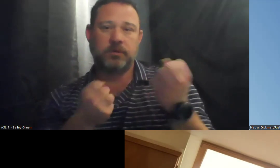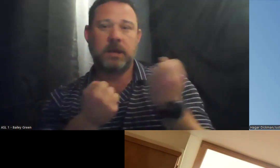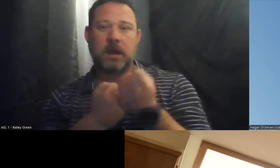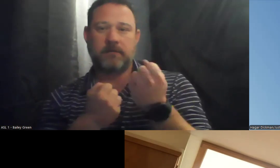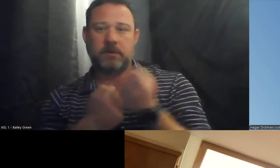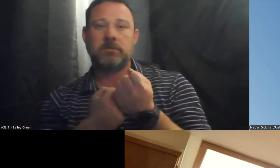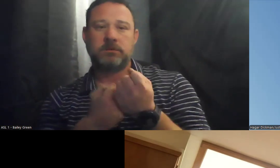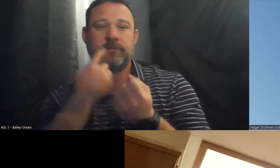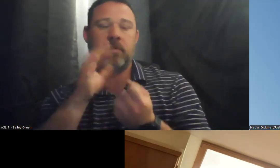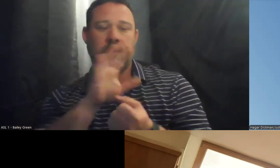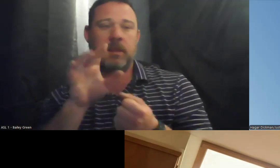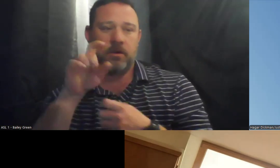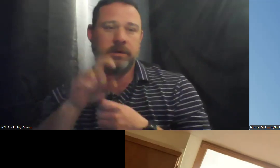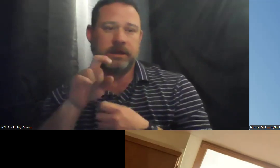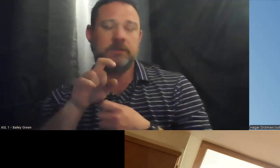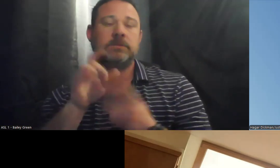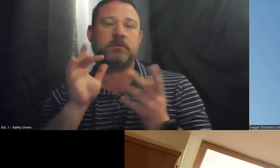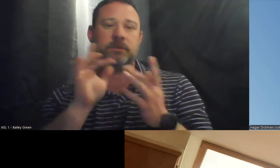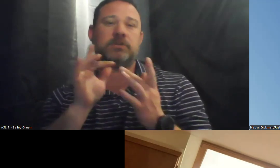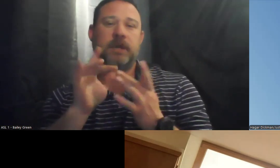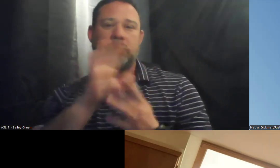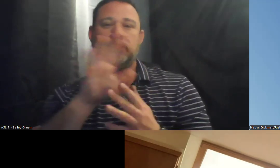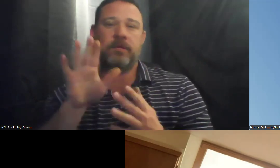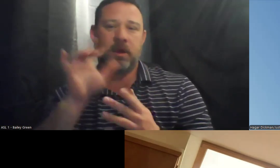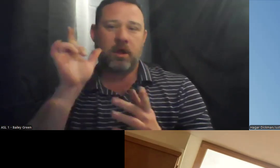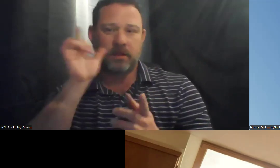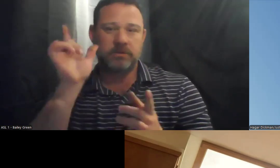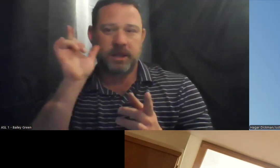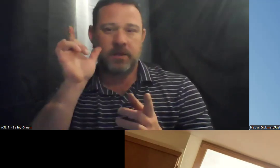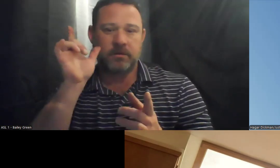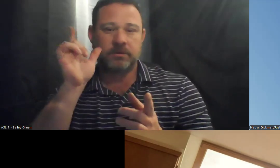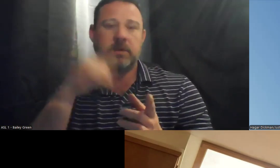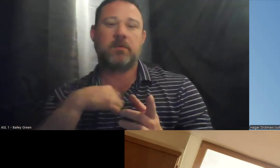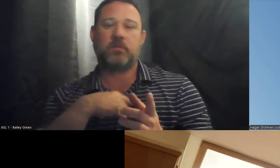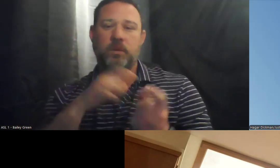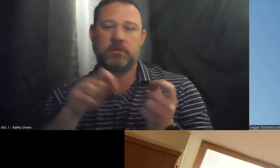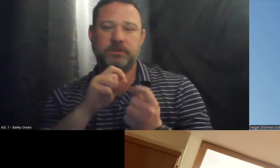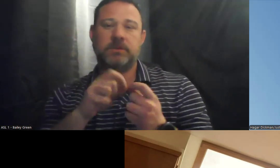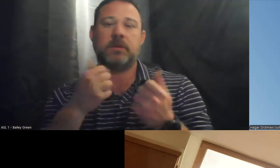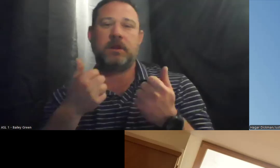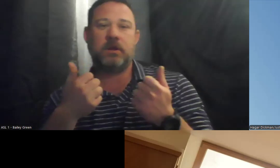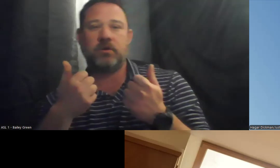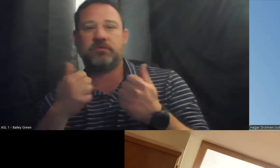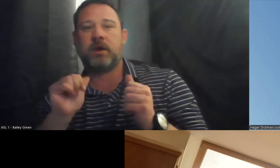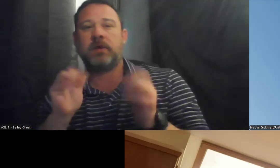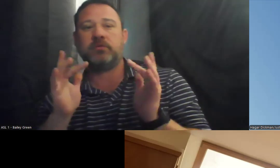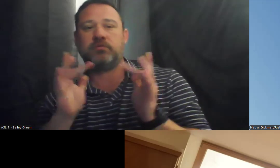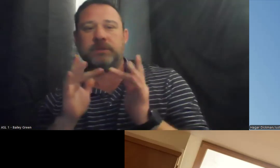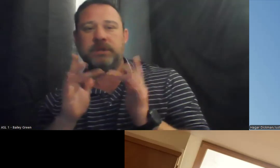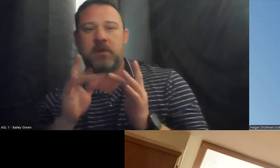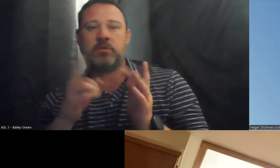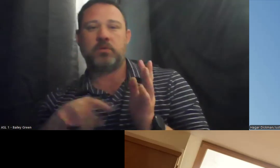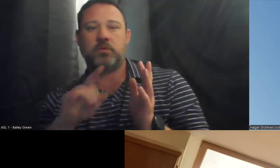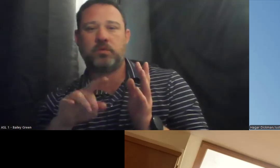for their own needs and reaching out to their legislators. And we are particularly trying to reach out to those